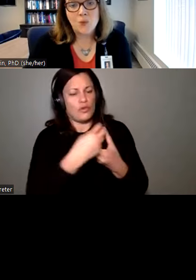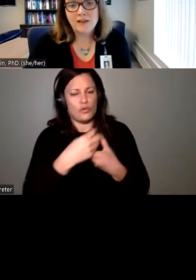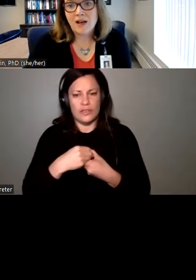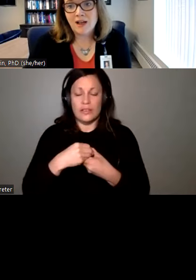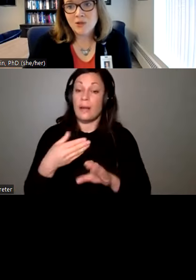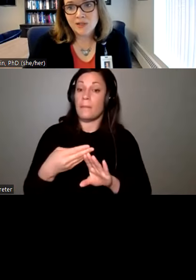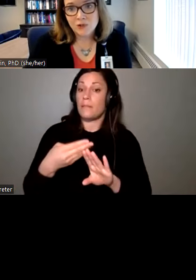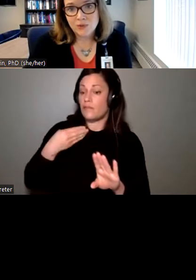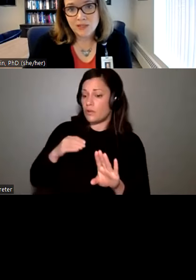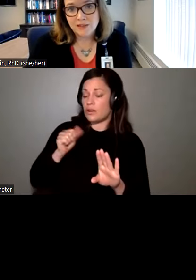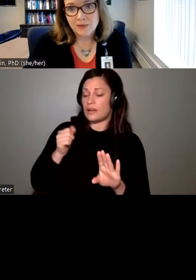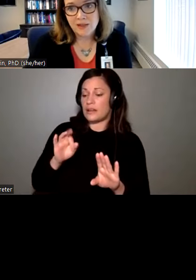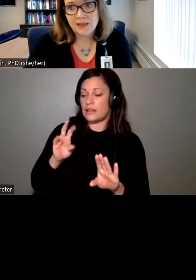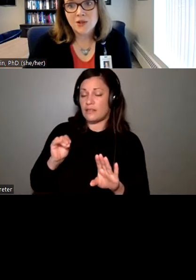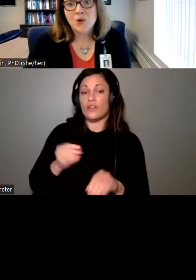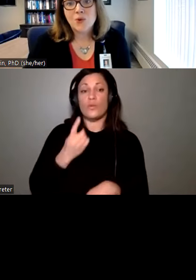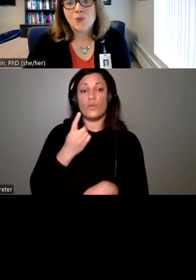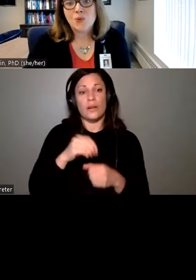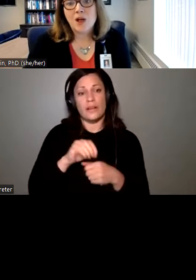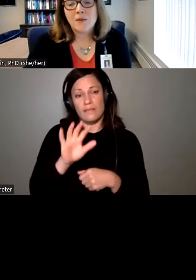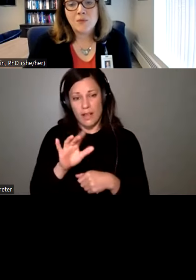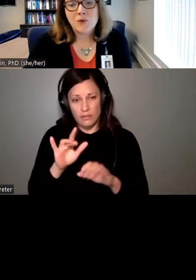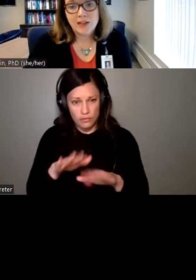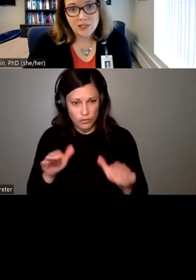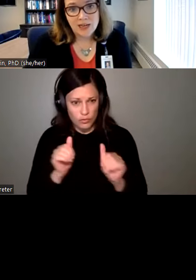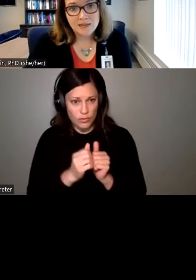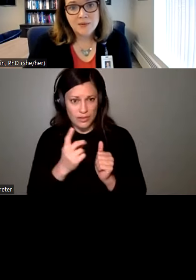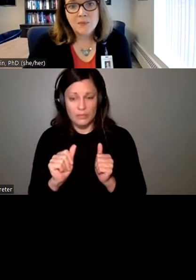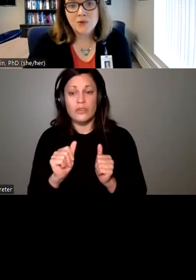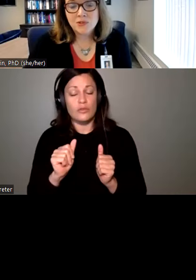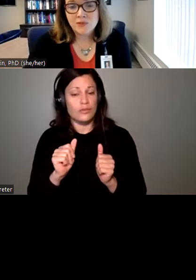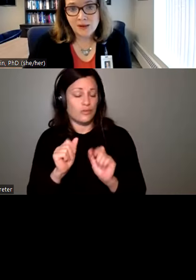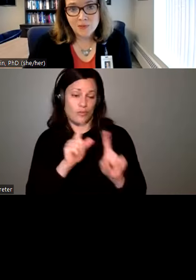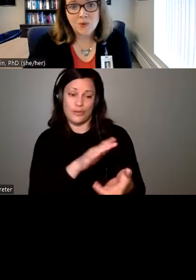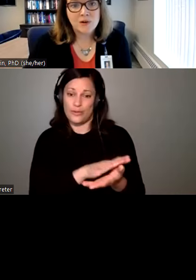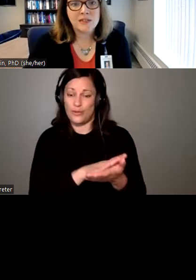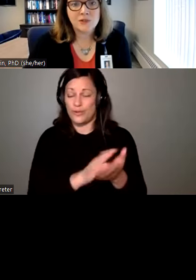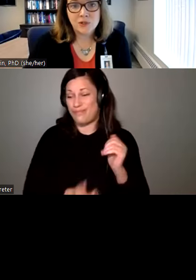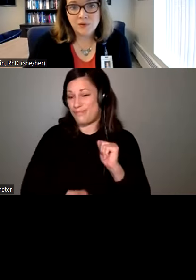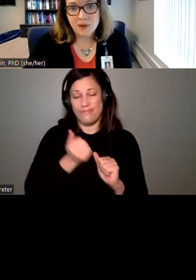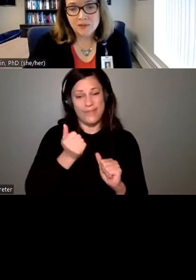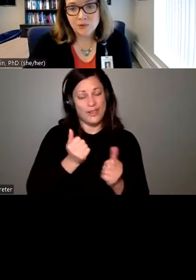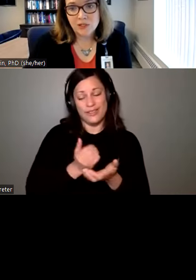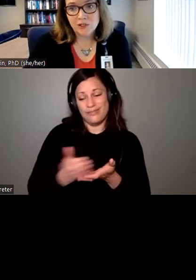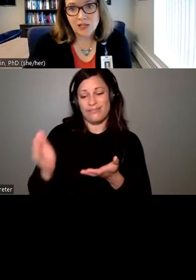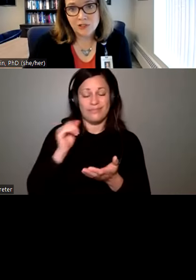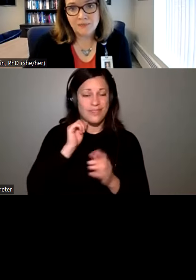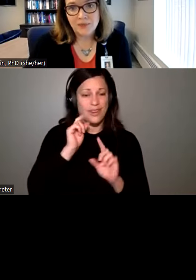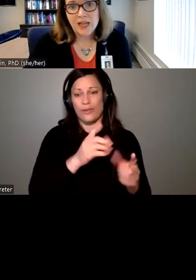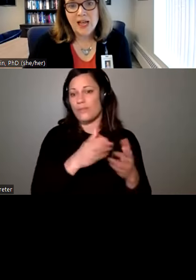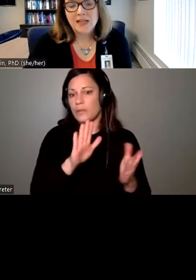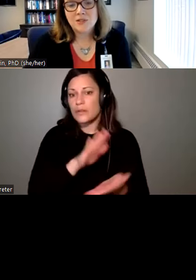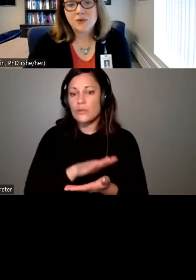1970, 1 in 5 U.S. children with disabilities were educated. Most of them were excluded from public school